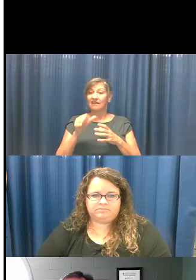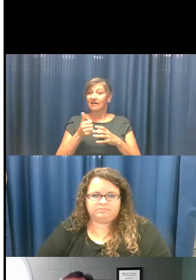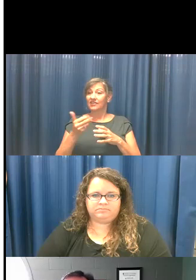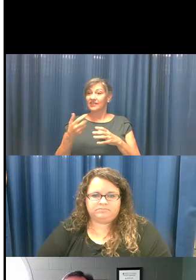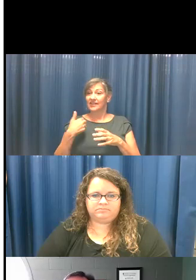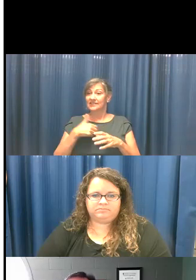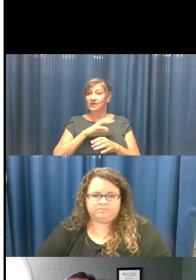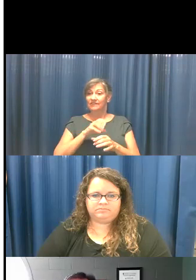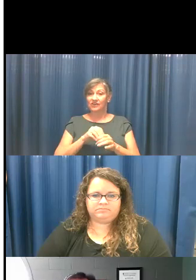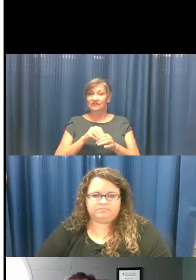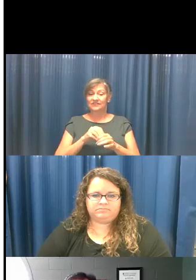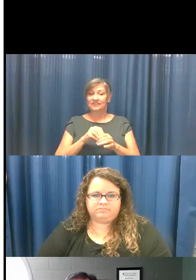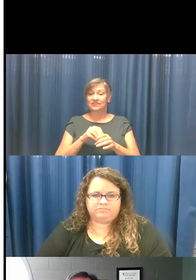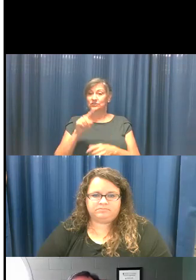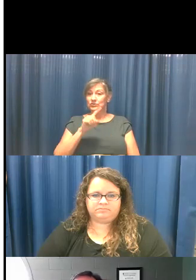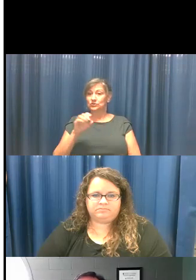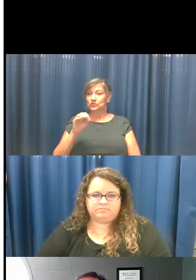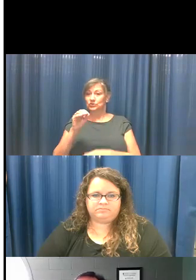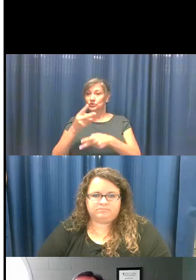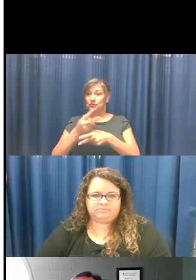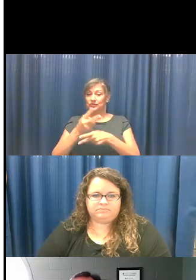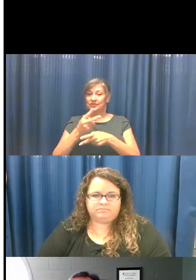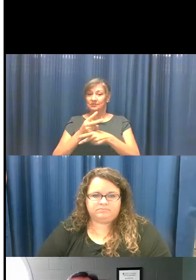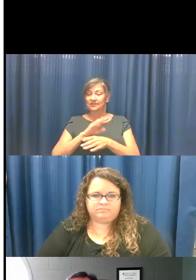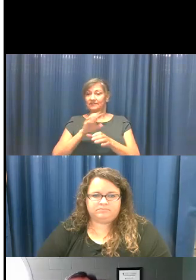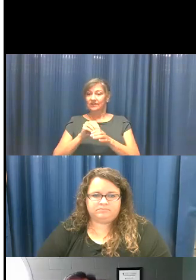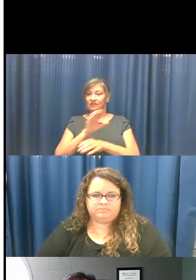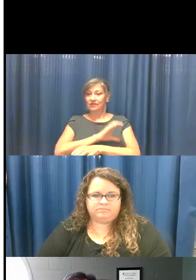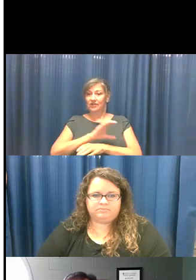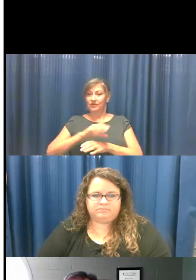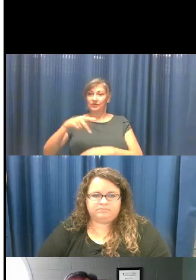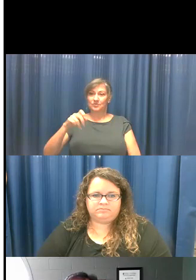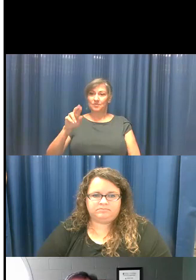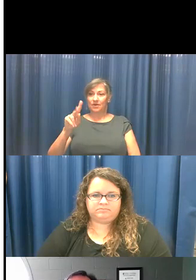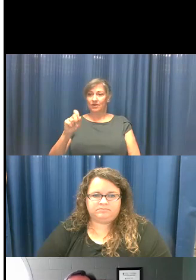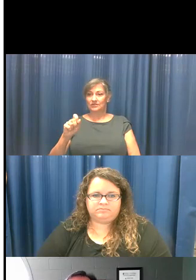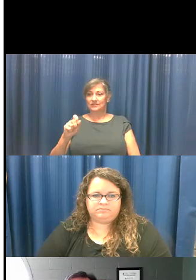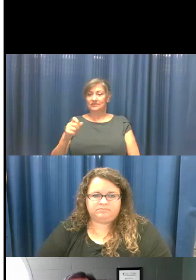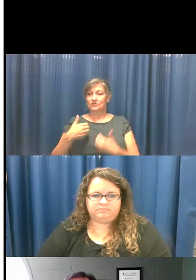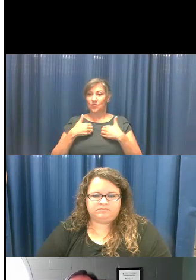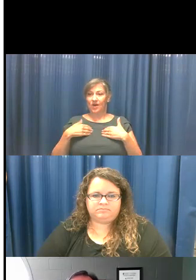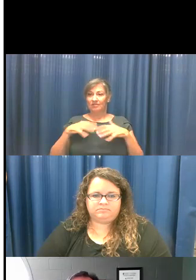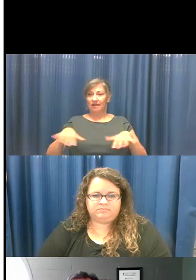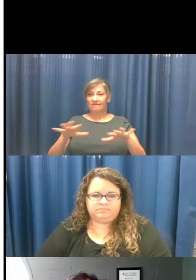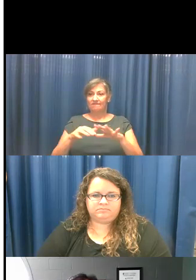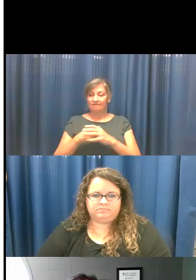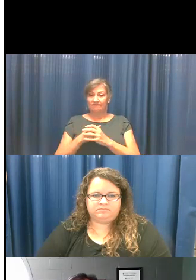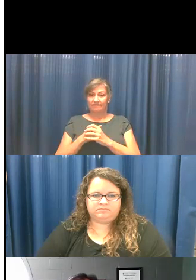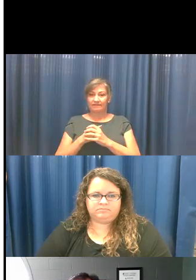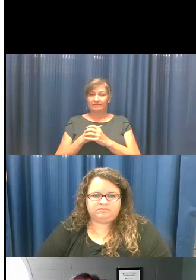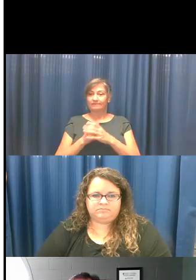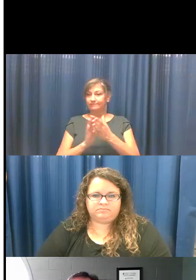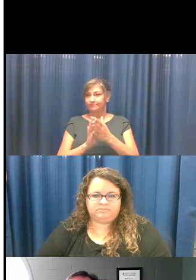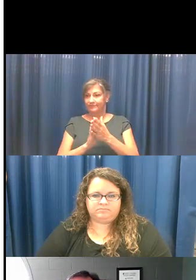involved in, zookeeping has been involved with Colorado Parks and Wildlife, building bluebird nests. A big shout out to JC